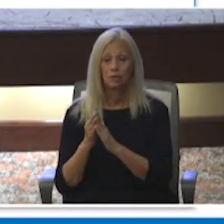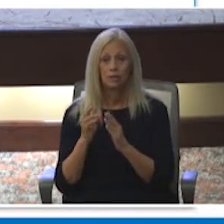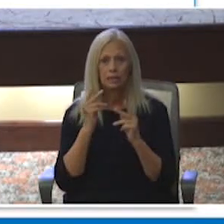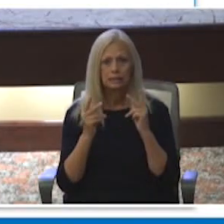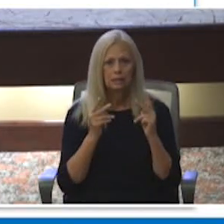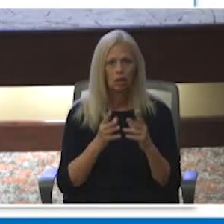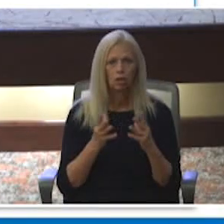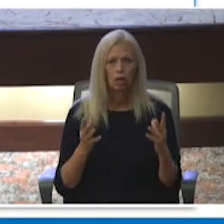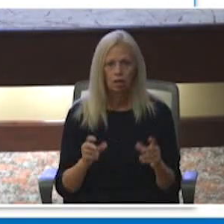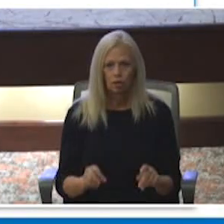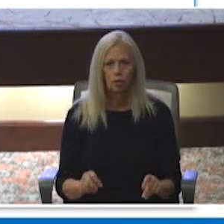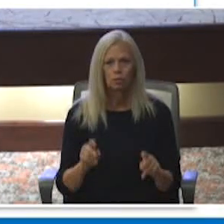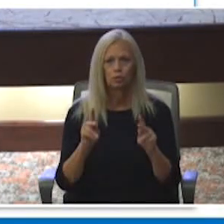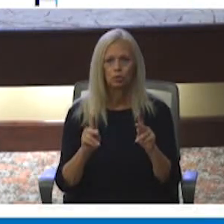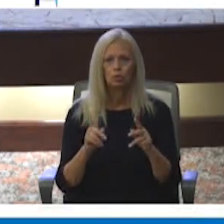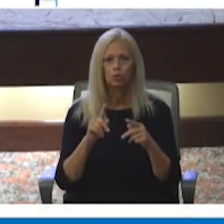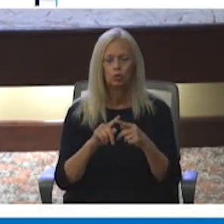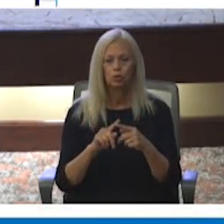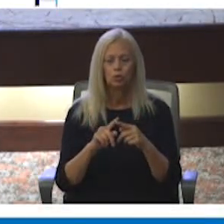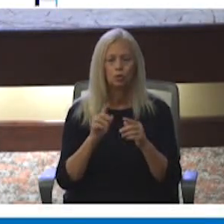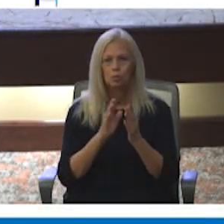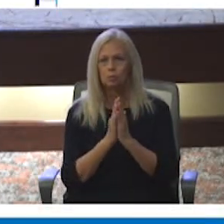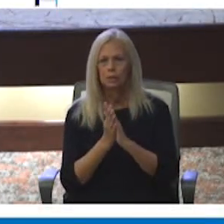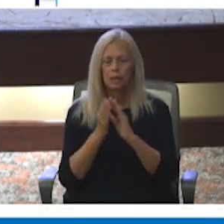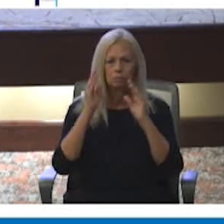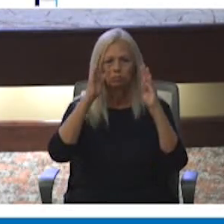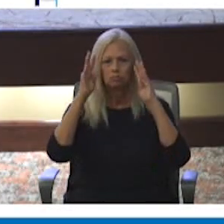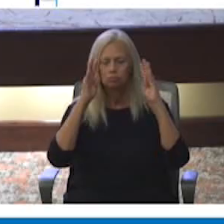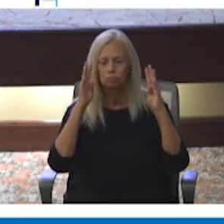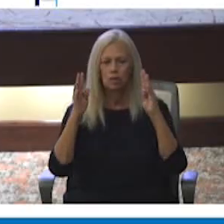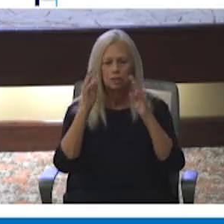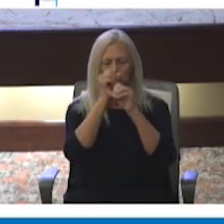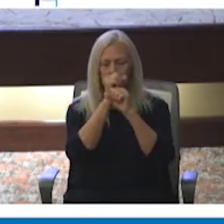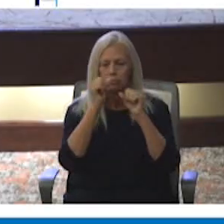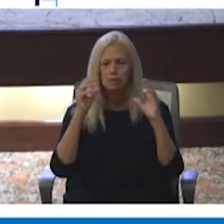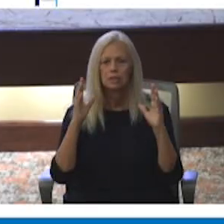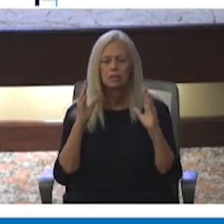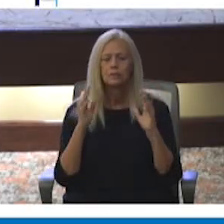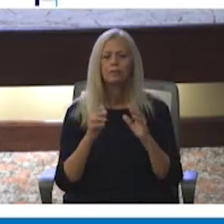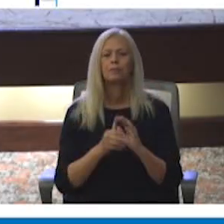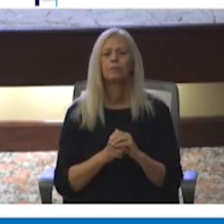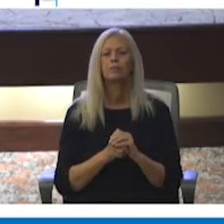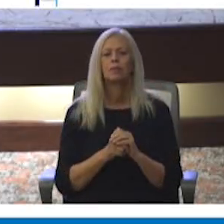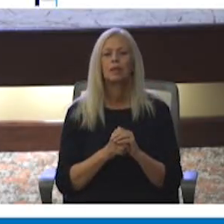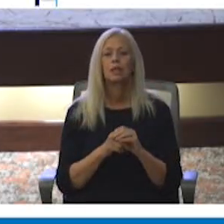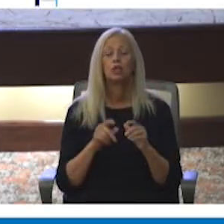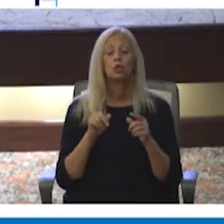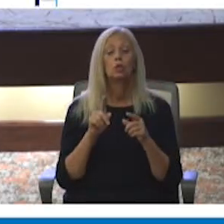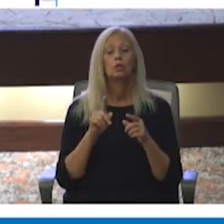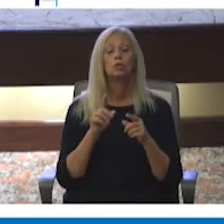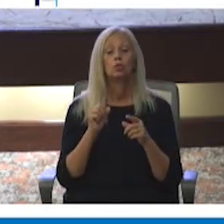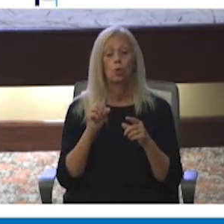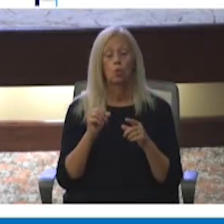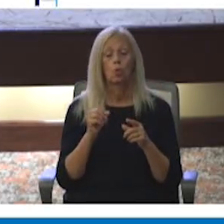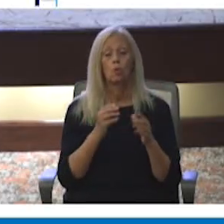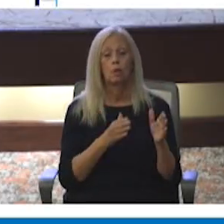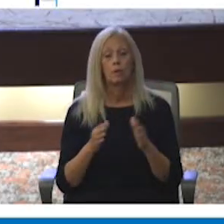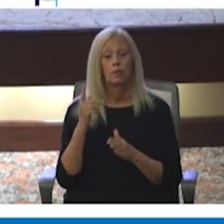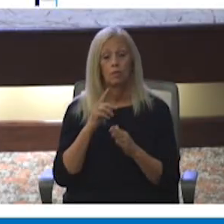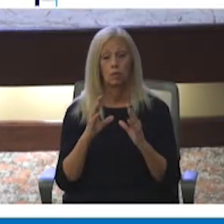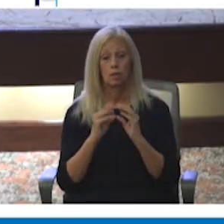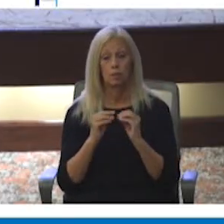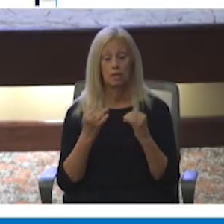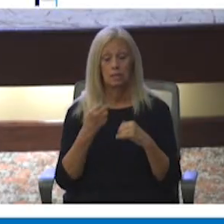opportunities here to really create and implement this new vision. As part of preparing for the meeting today, the staff has gone through